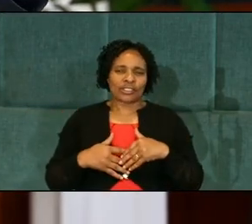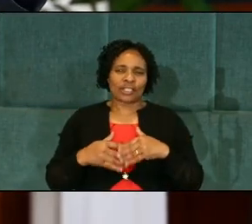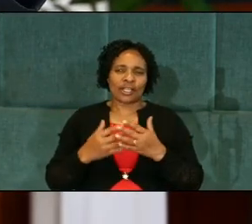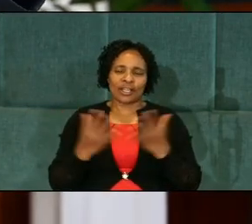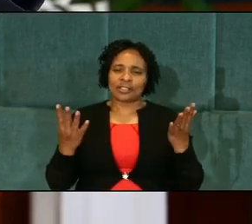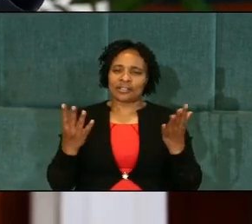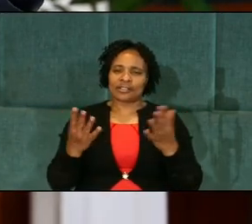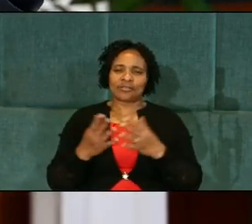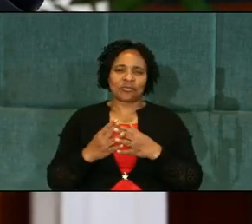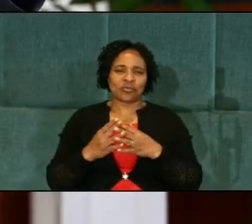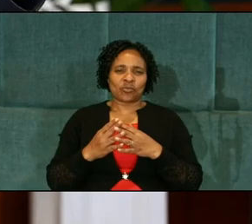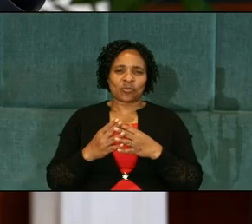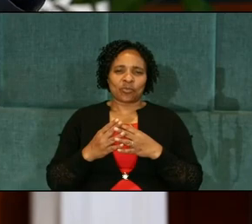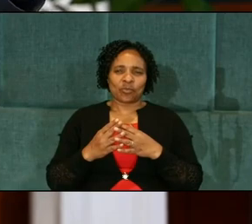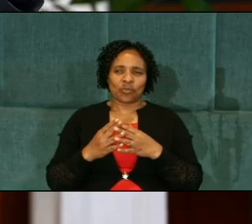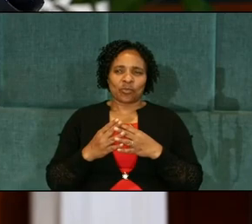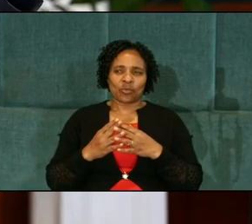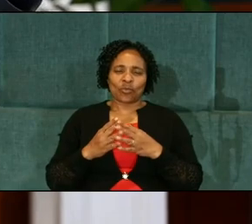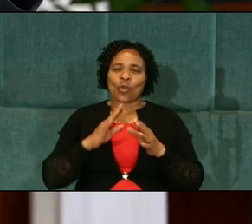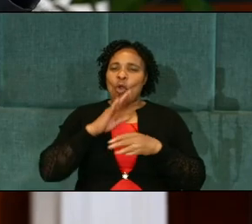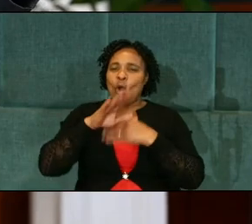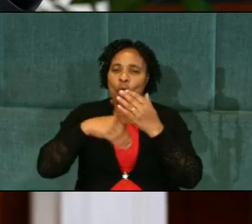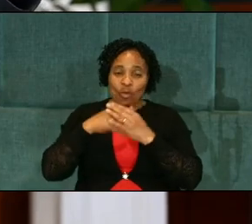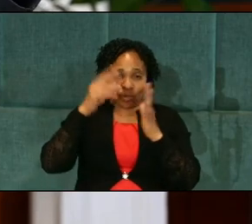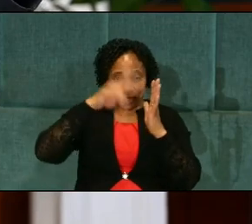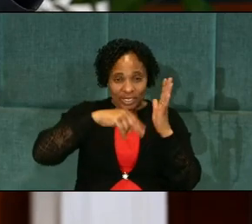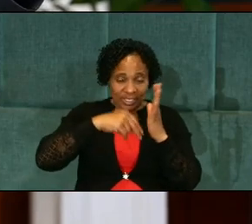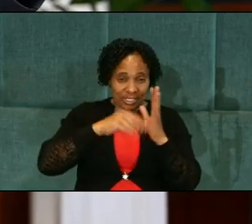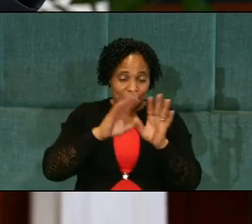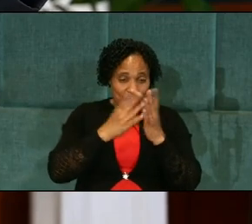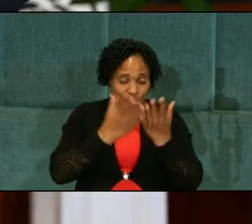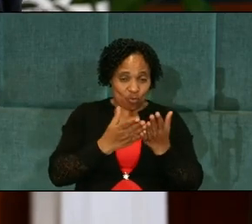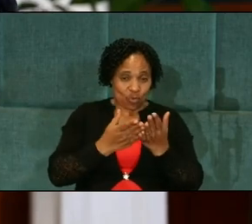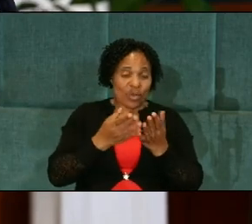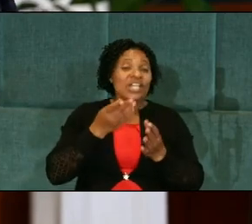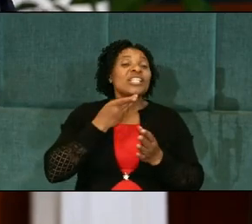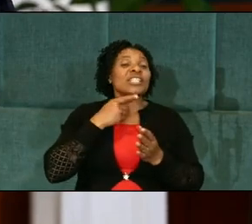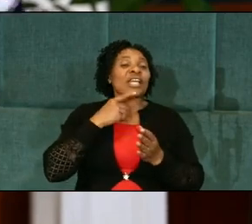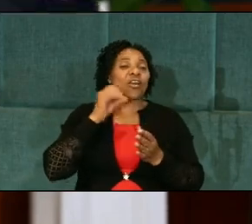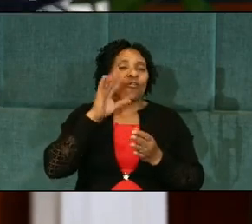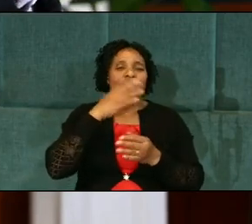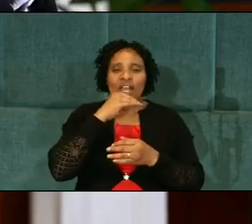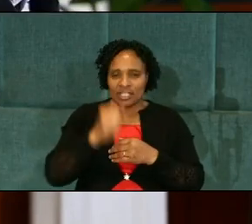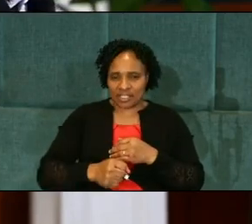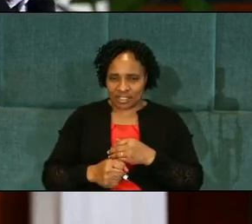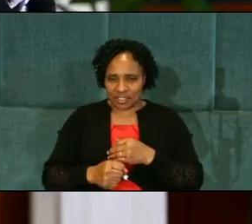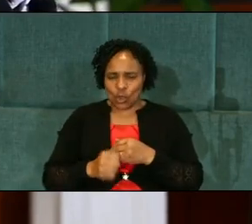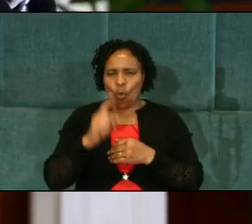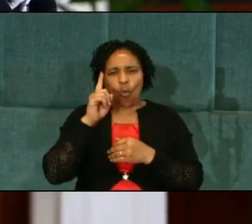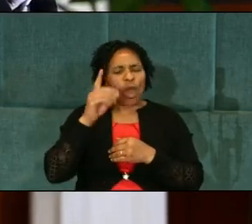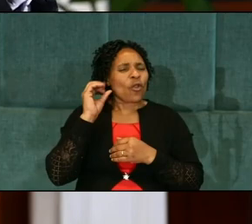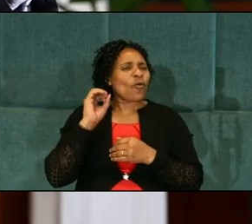By the way, every one of you should read this half ages, you know. Make sure you do. One of the most stunning